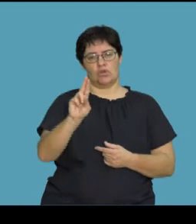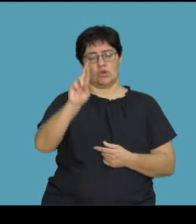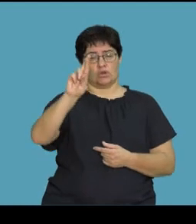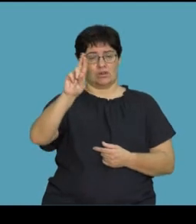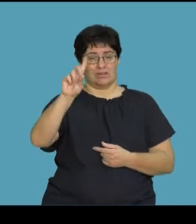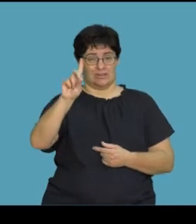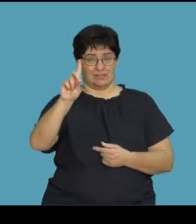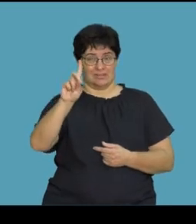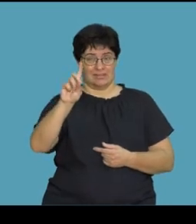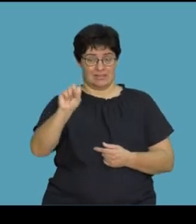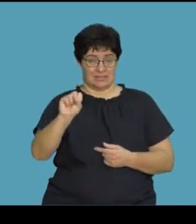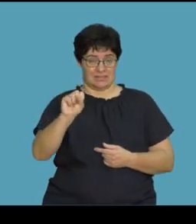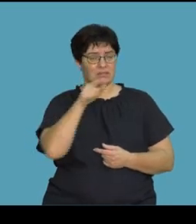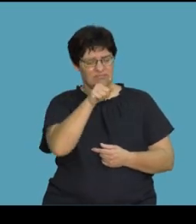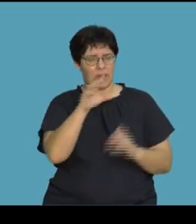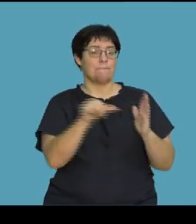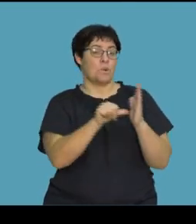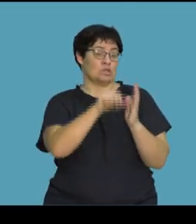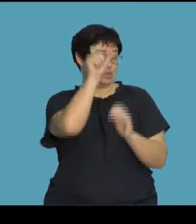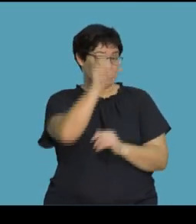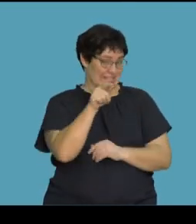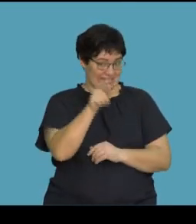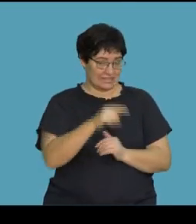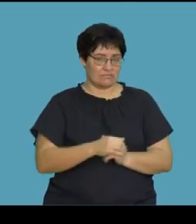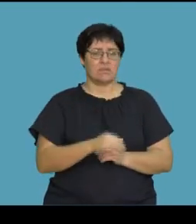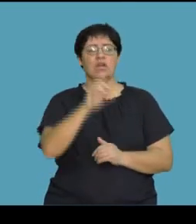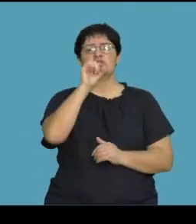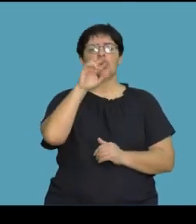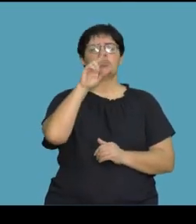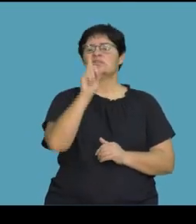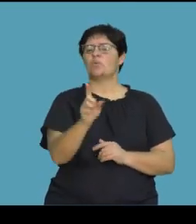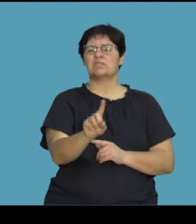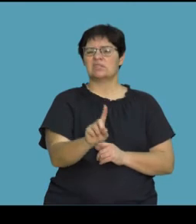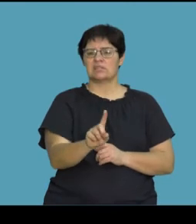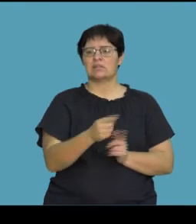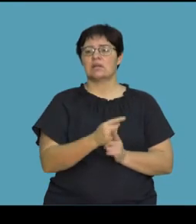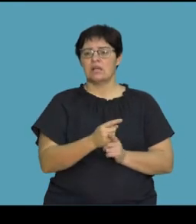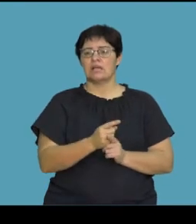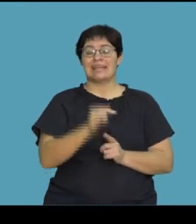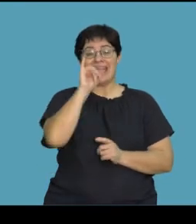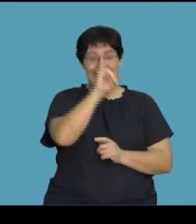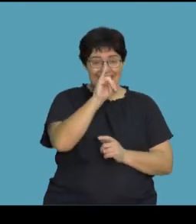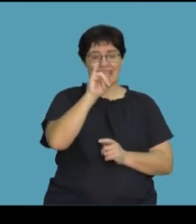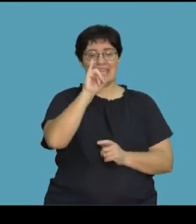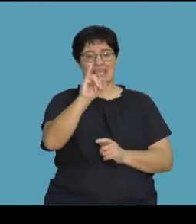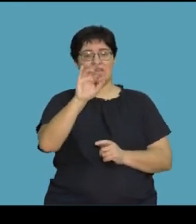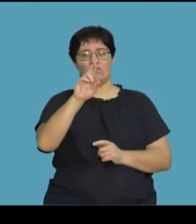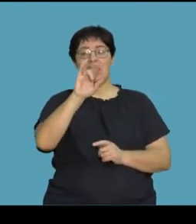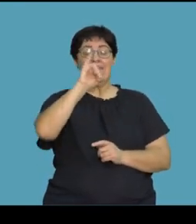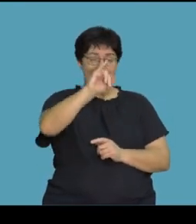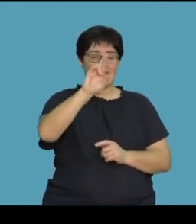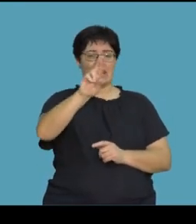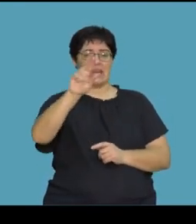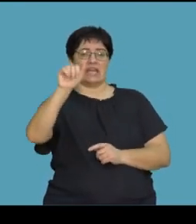this is one of the keywords that we are doing. Now a set will be an irrational number, excuse